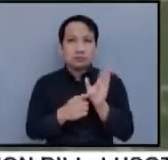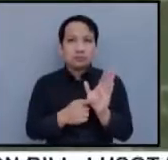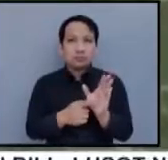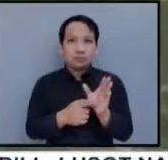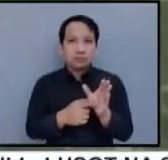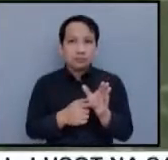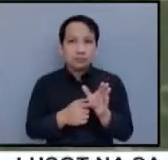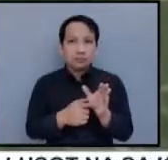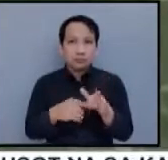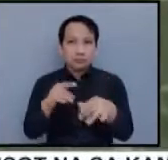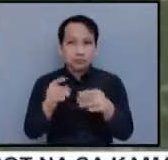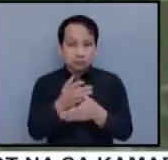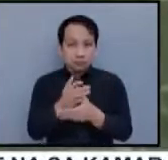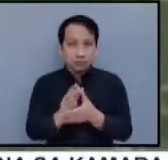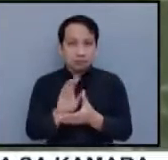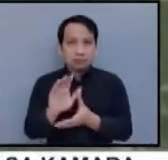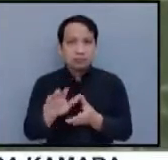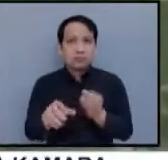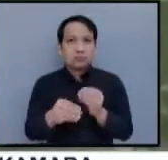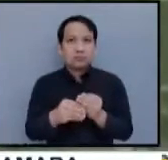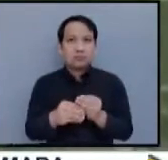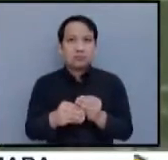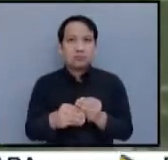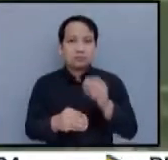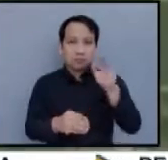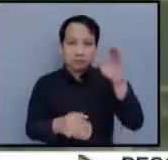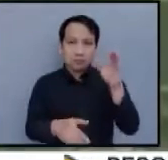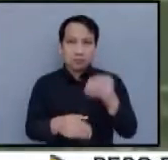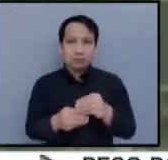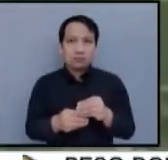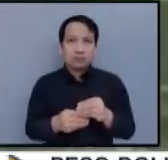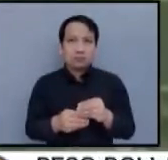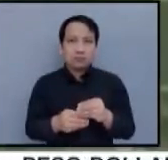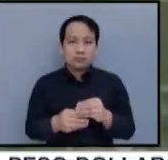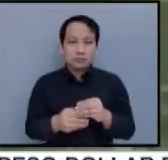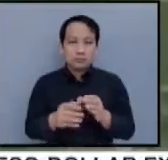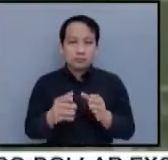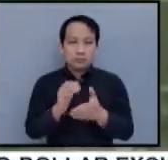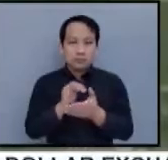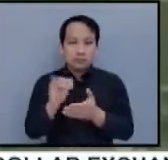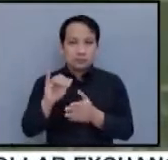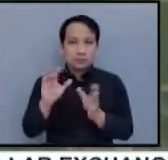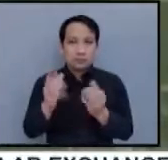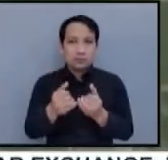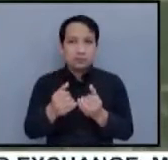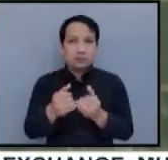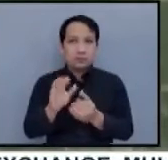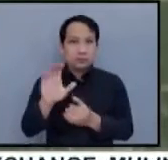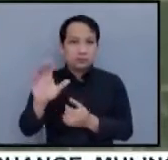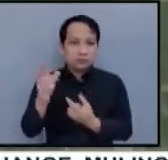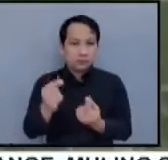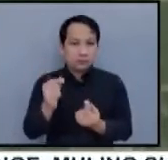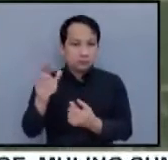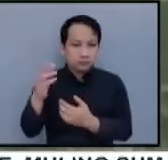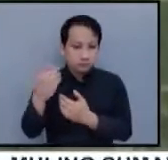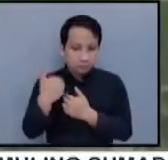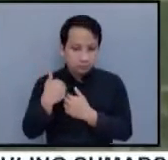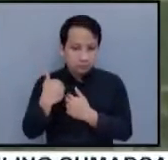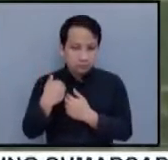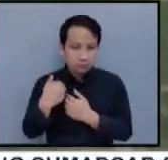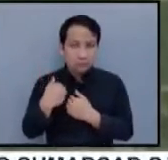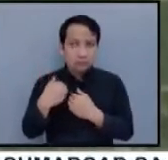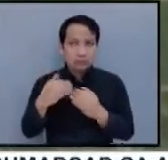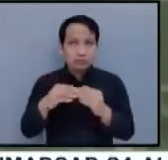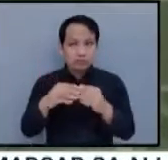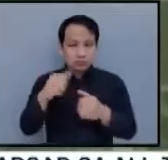disaster. We call on the industrialized countries to immediately fulfill their obligations under the United